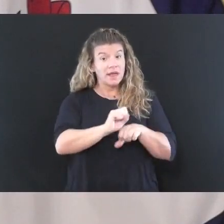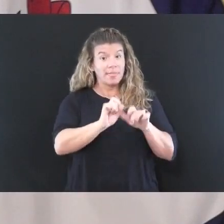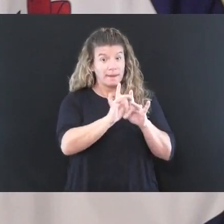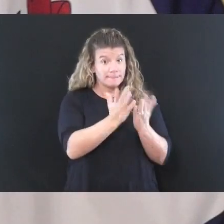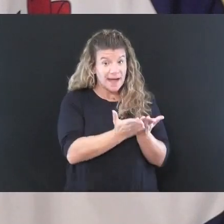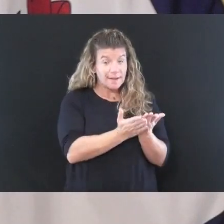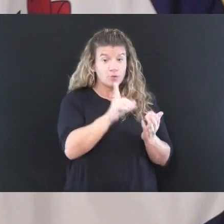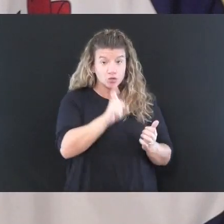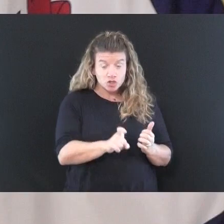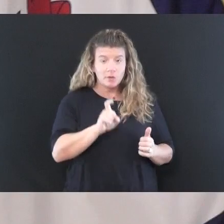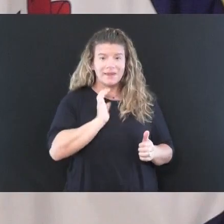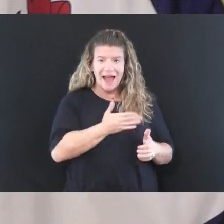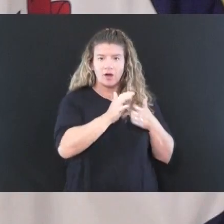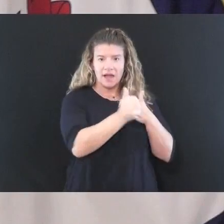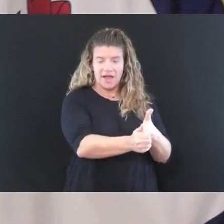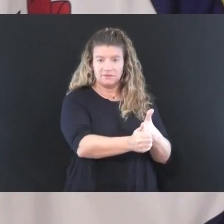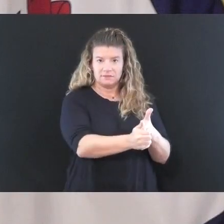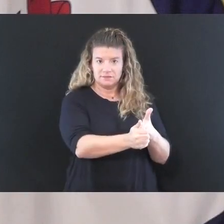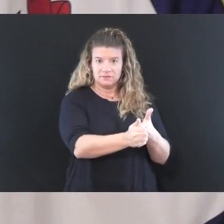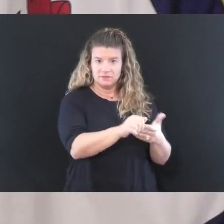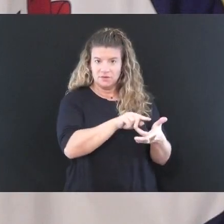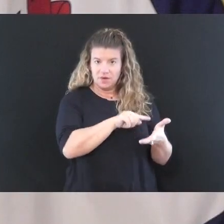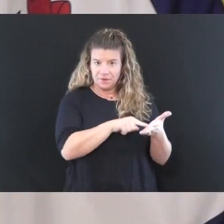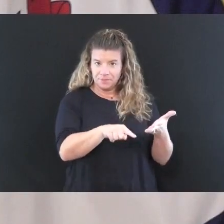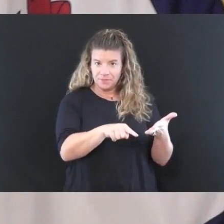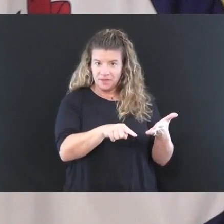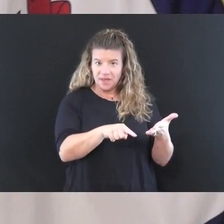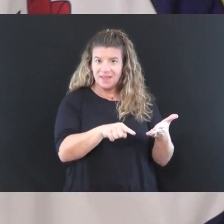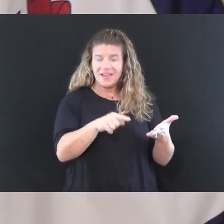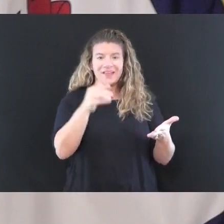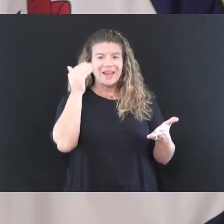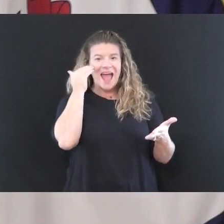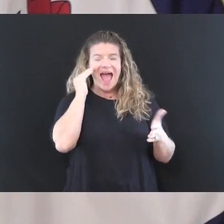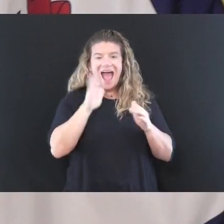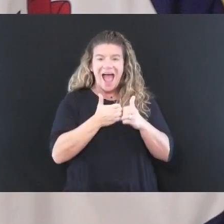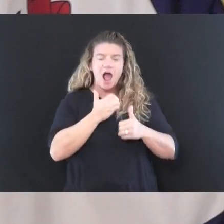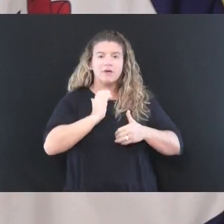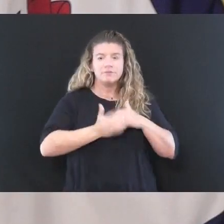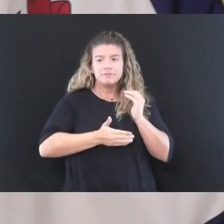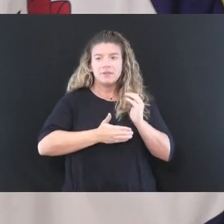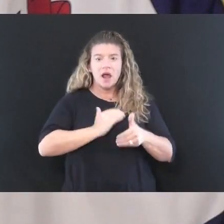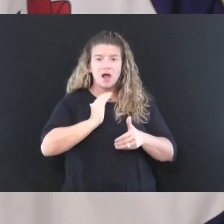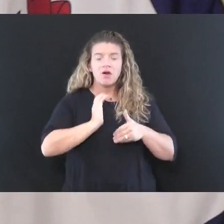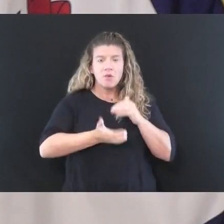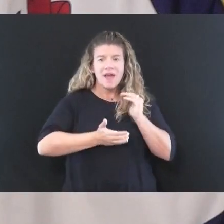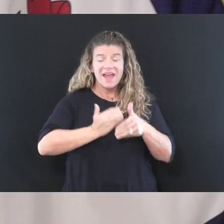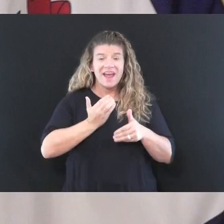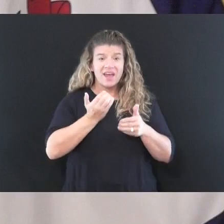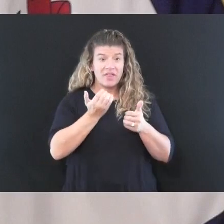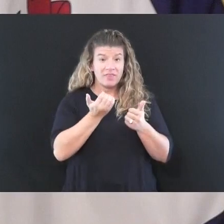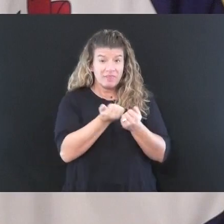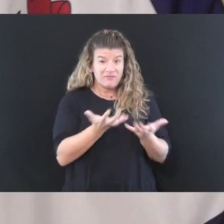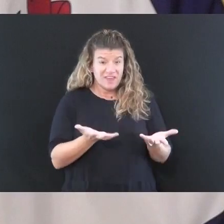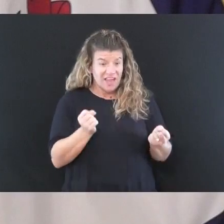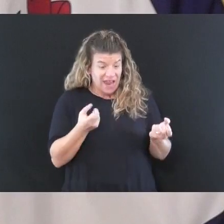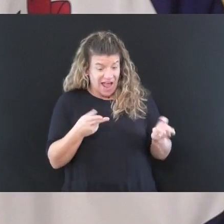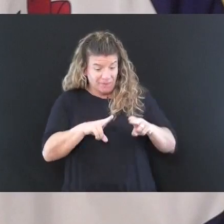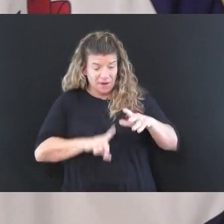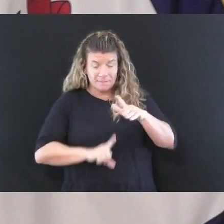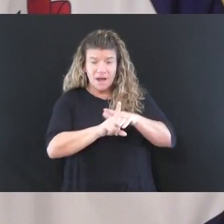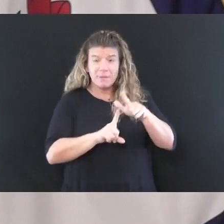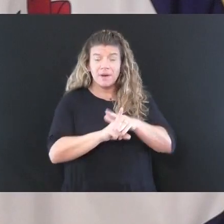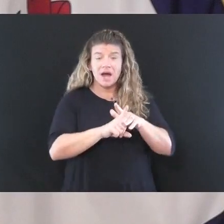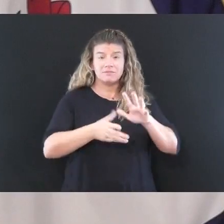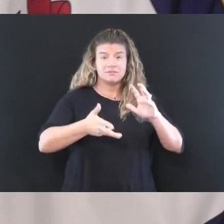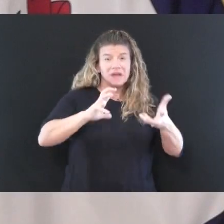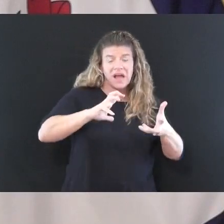it talked about, how along the way things can be treacherous and even dangerous, and times can